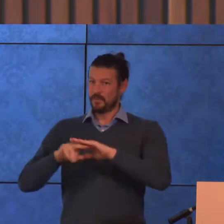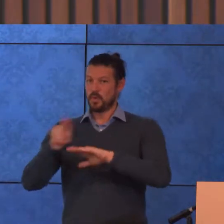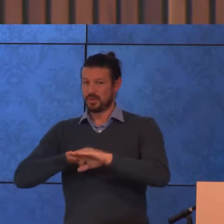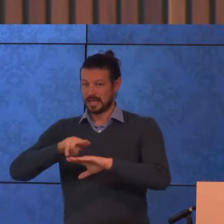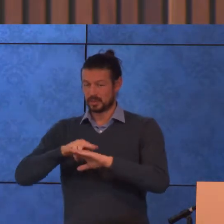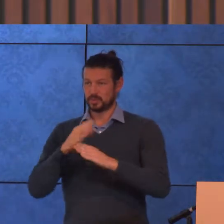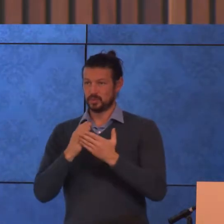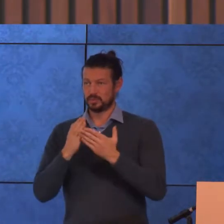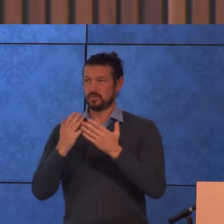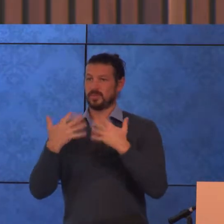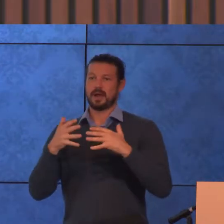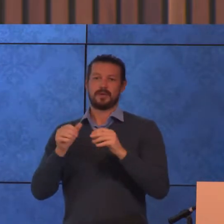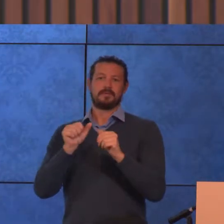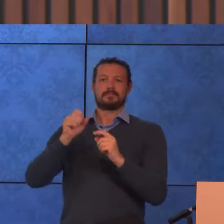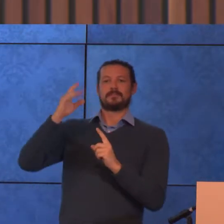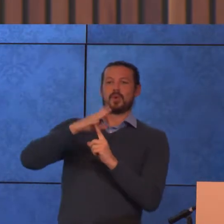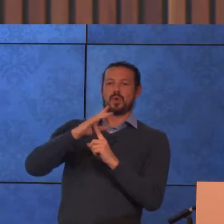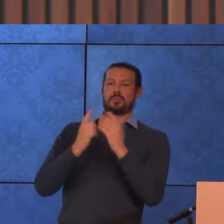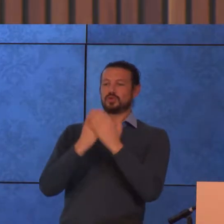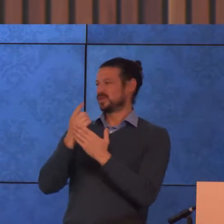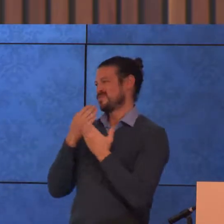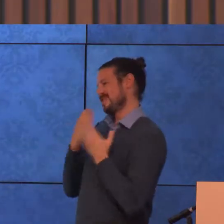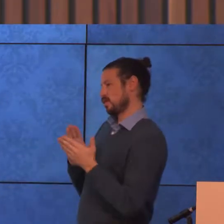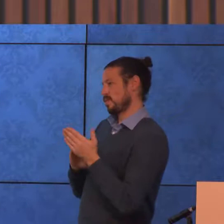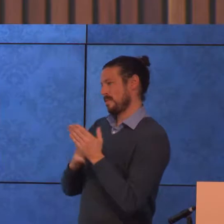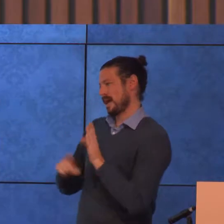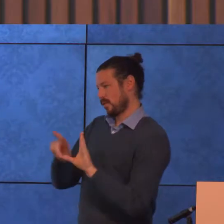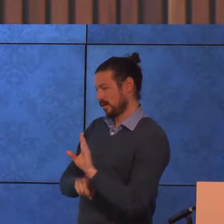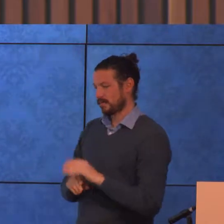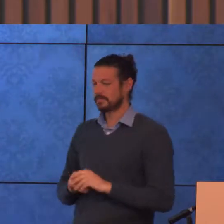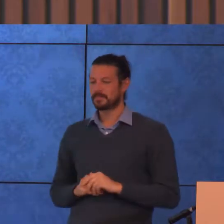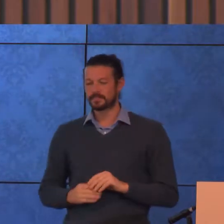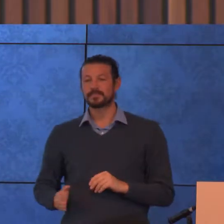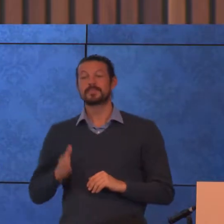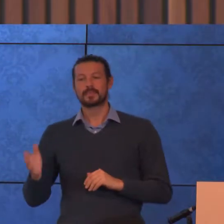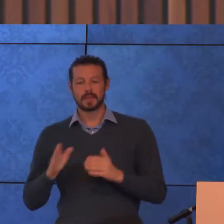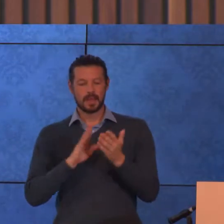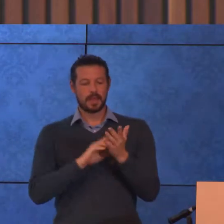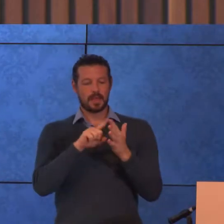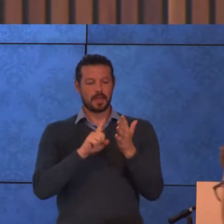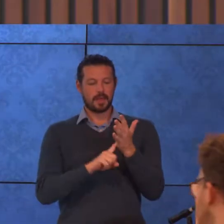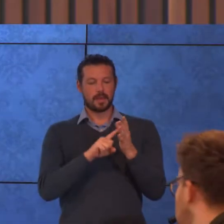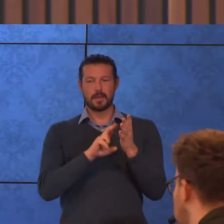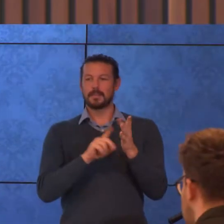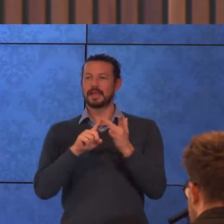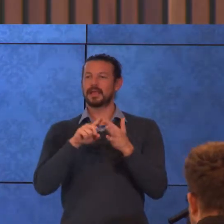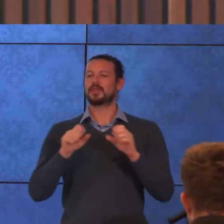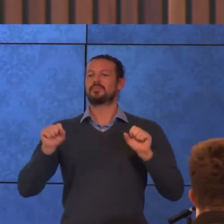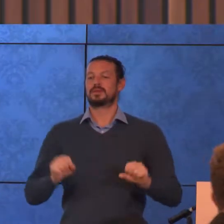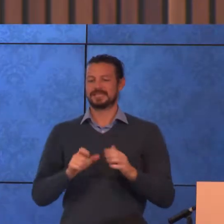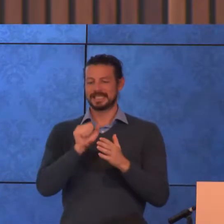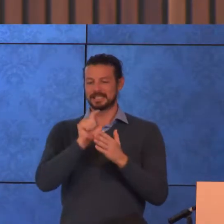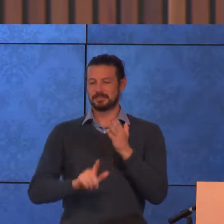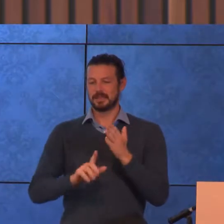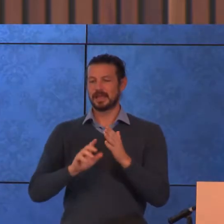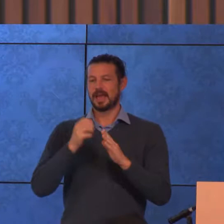really pointed at this moment in time. So a very big thank you, Mary, much appreciated. Melanie is the President of Disability Advocacy Victoria,